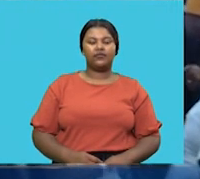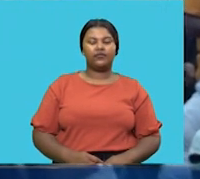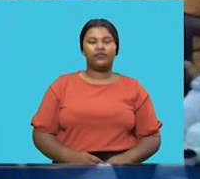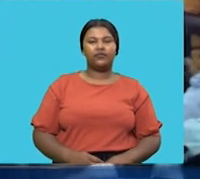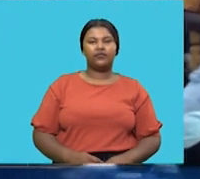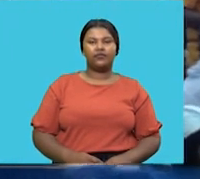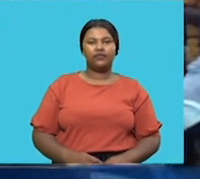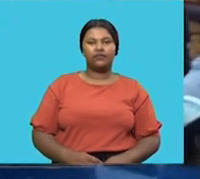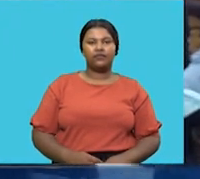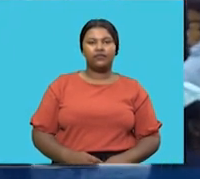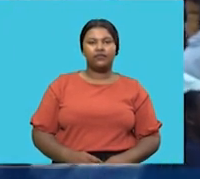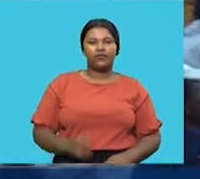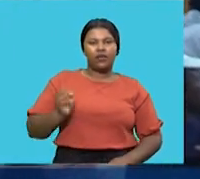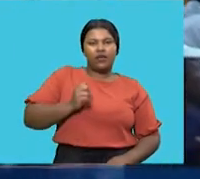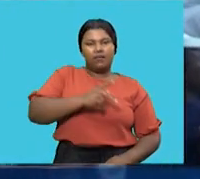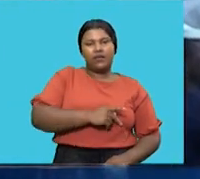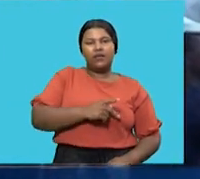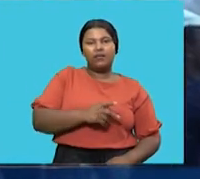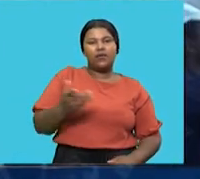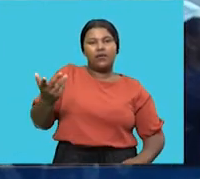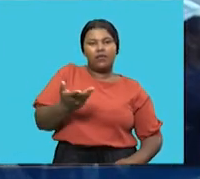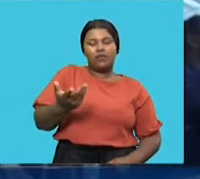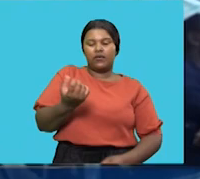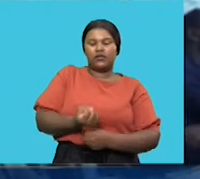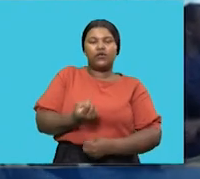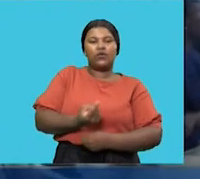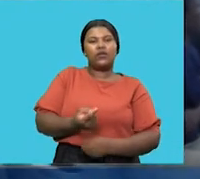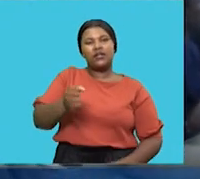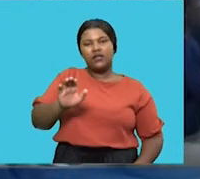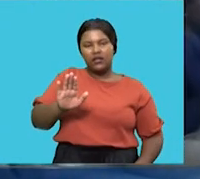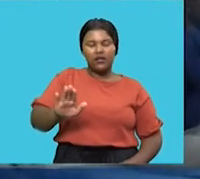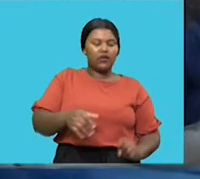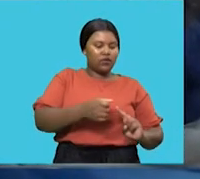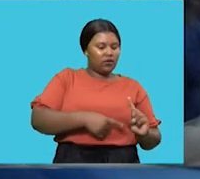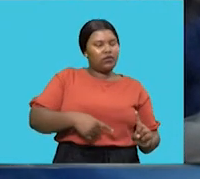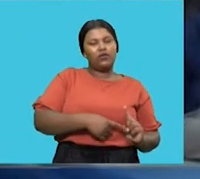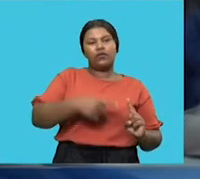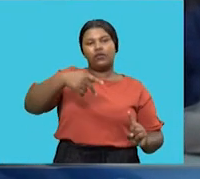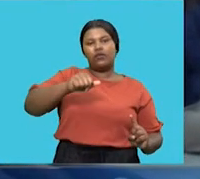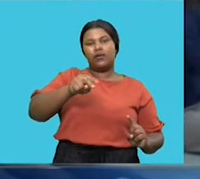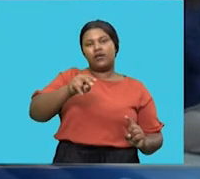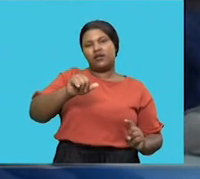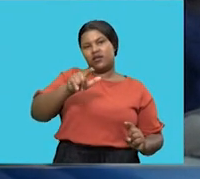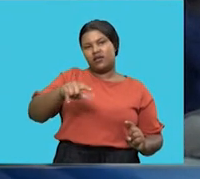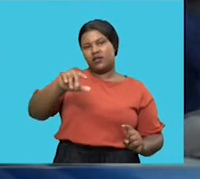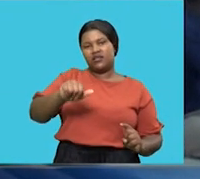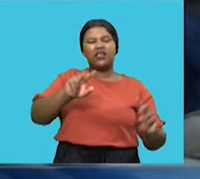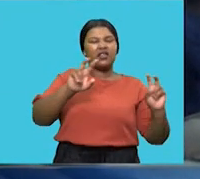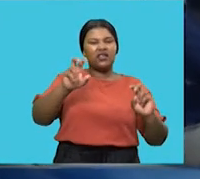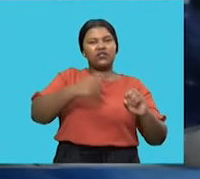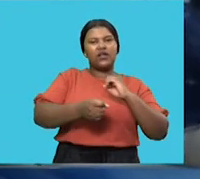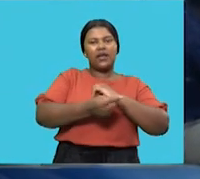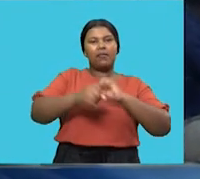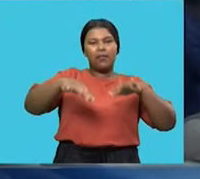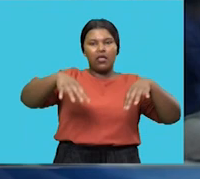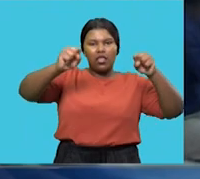UNdunankulu wasegoli uPanyaza Lesufi obehambisana nezinye izikhulu zikahulumeni baholwe umhlangano wokubhekana nenkinga yogesi eSnake Park eSoweto